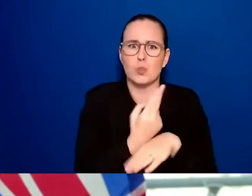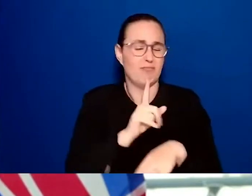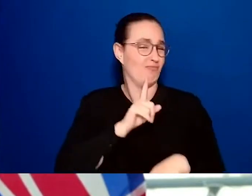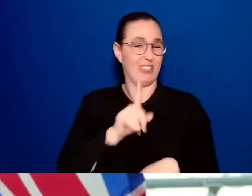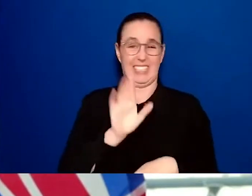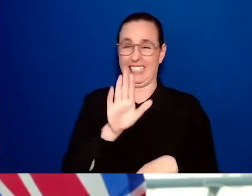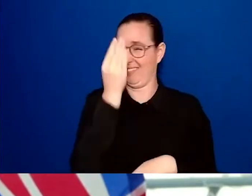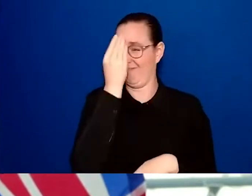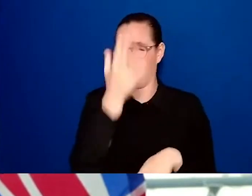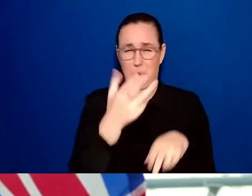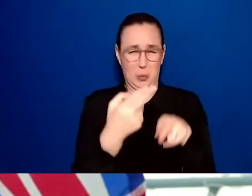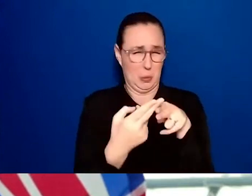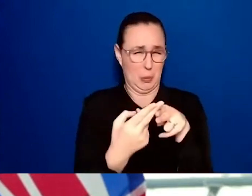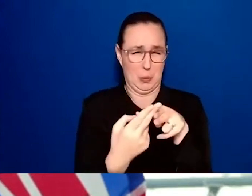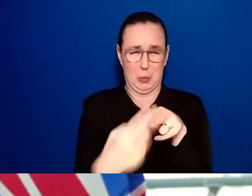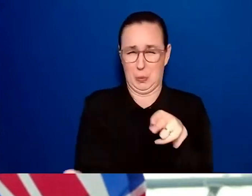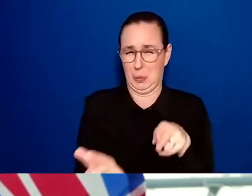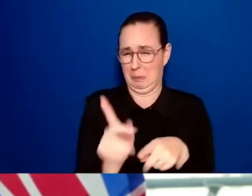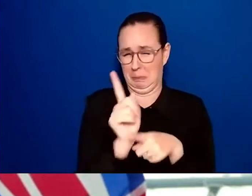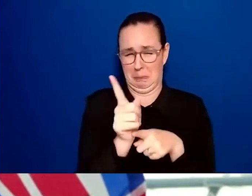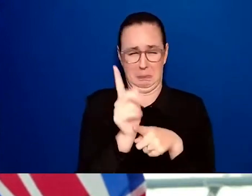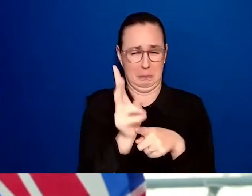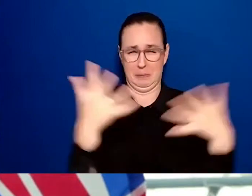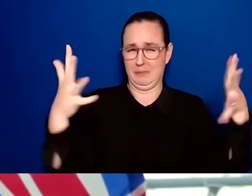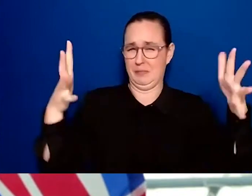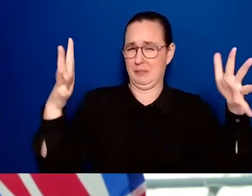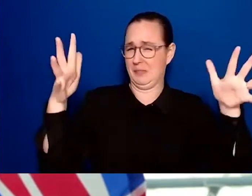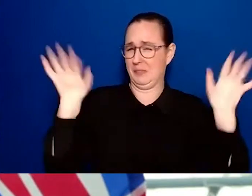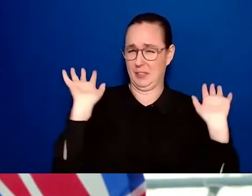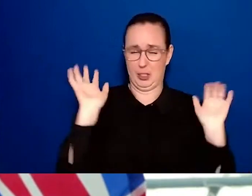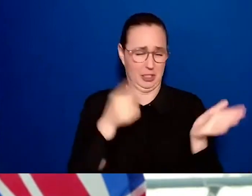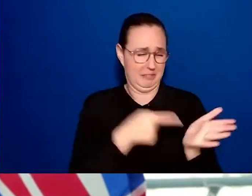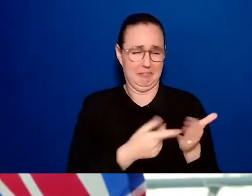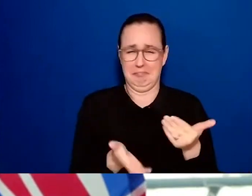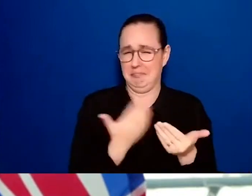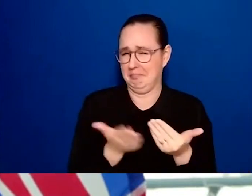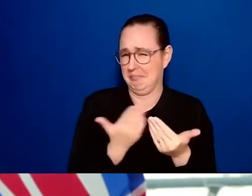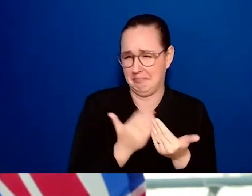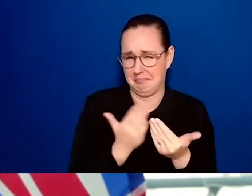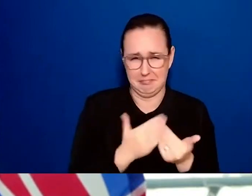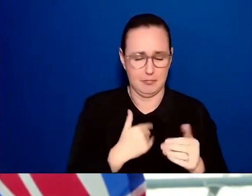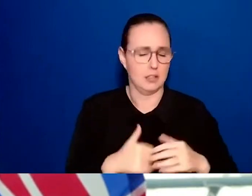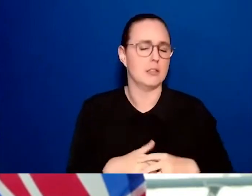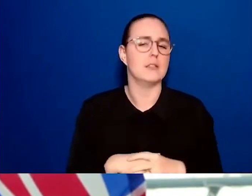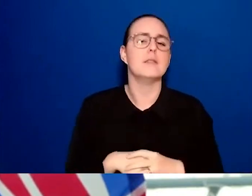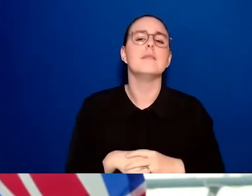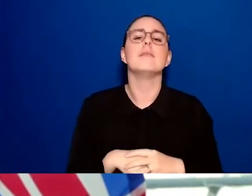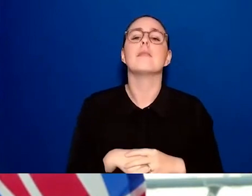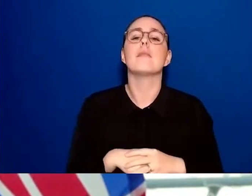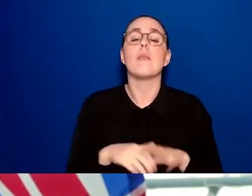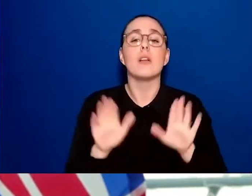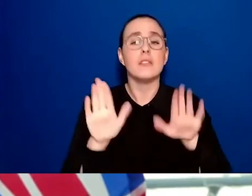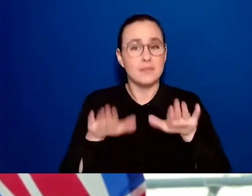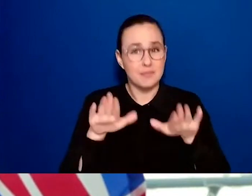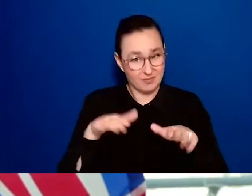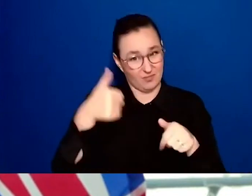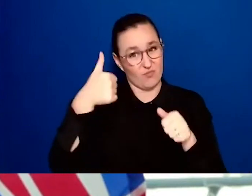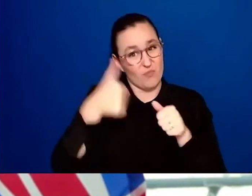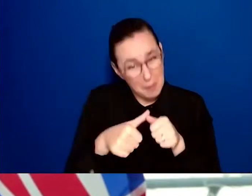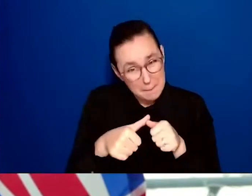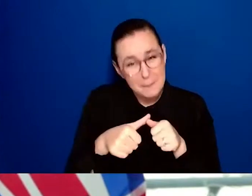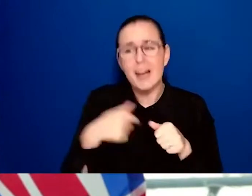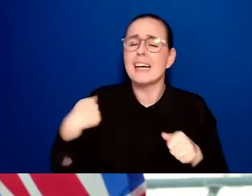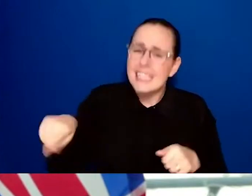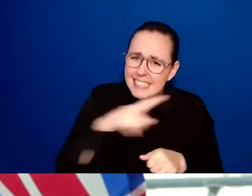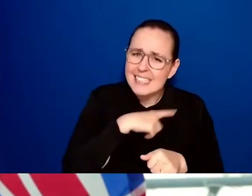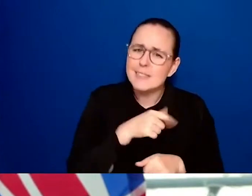to the system, please be patient. We're in this together, and we'll get through this. We'll get over the bumps over the next